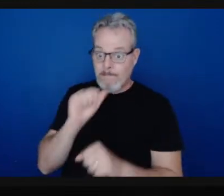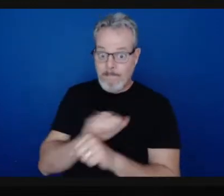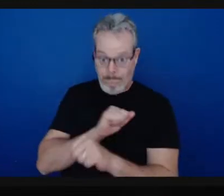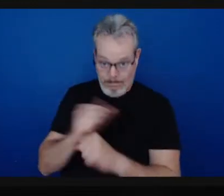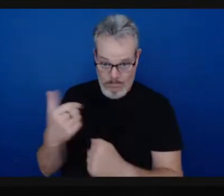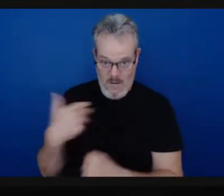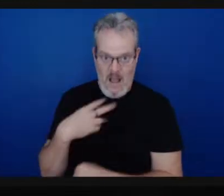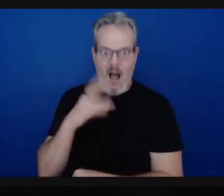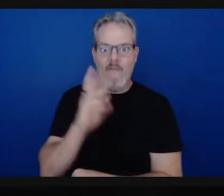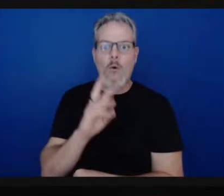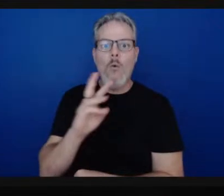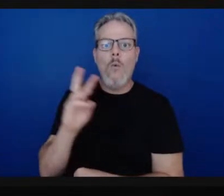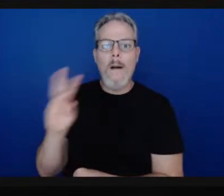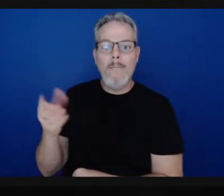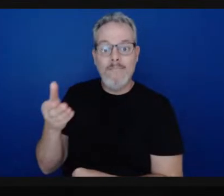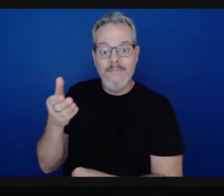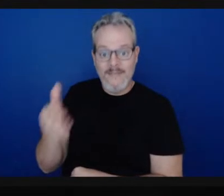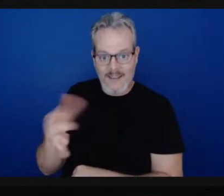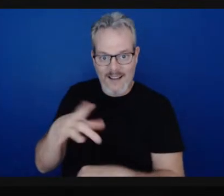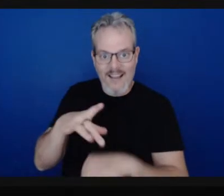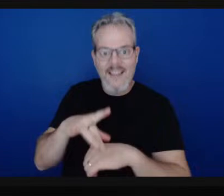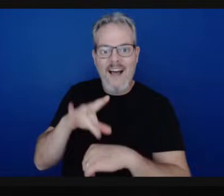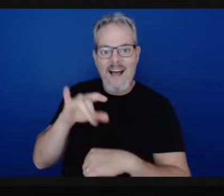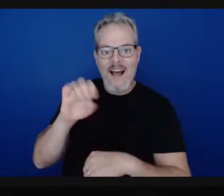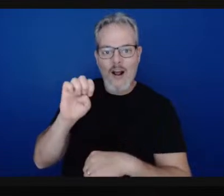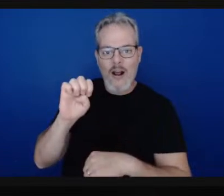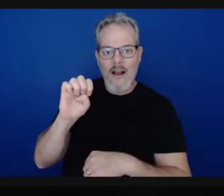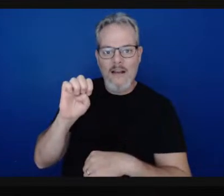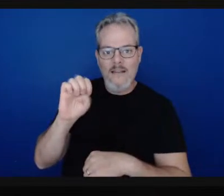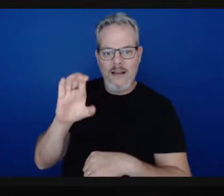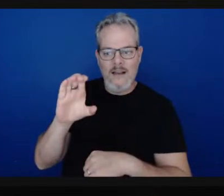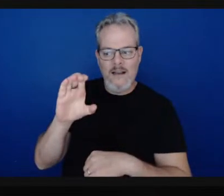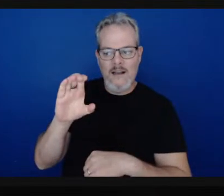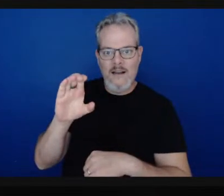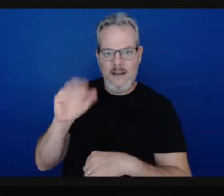webpage that is earthquakecountry.org.